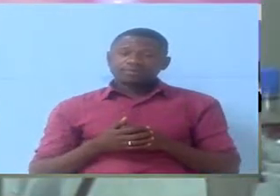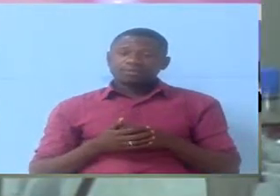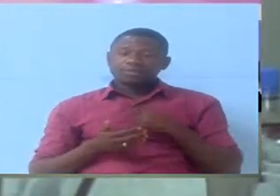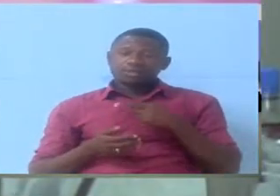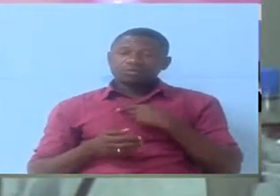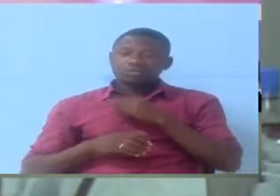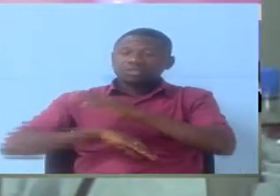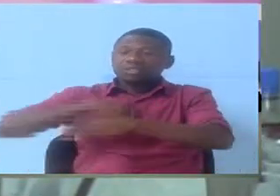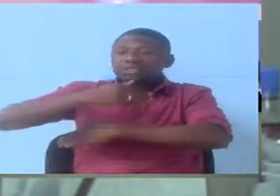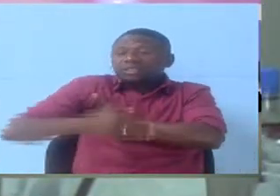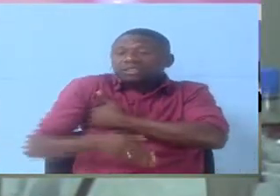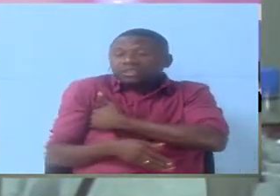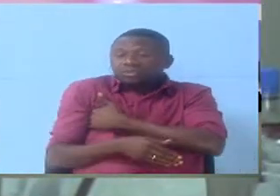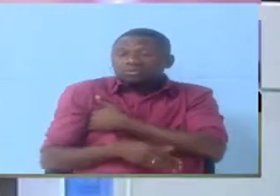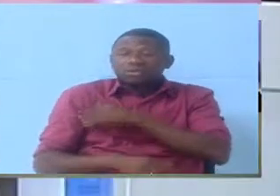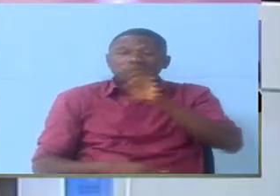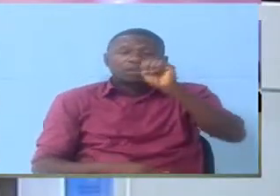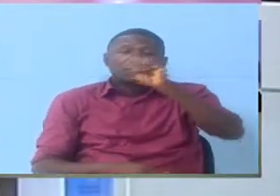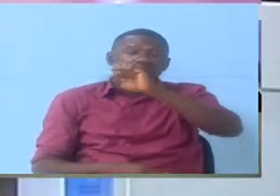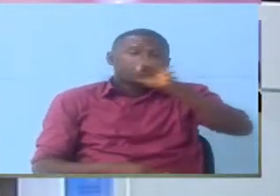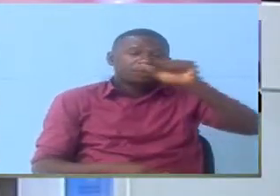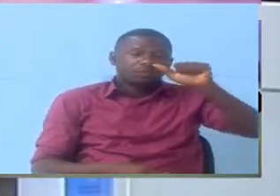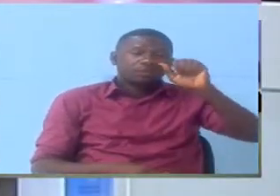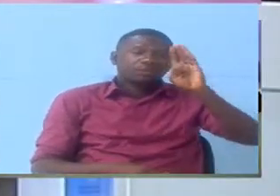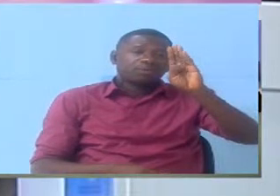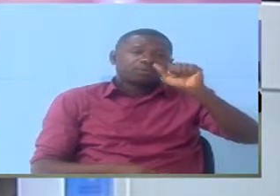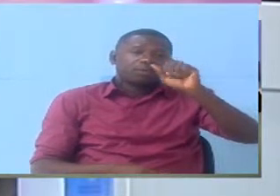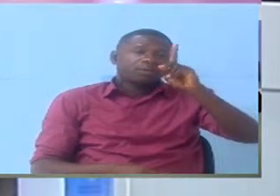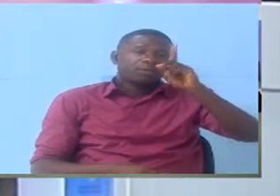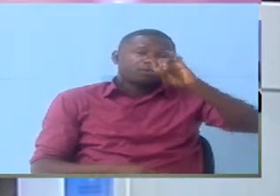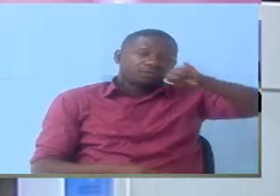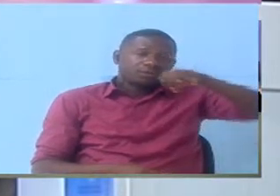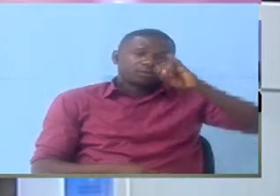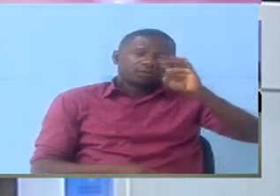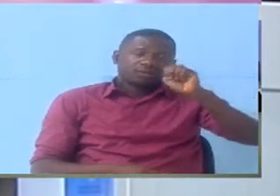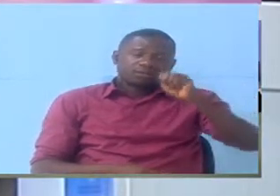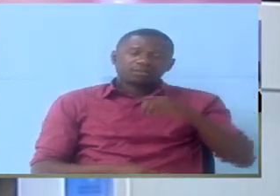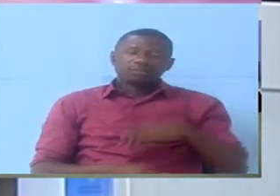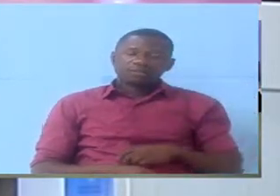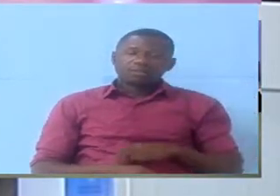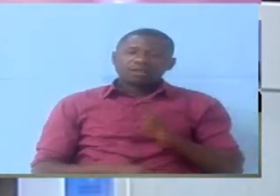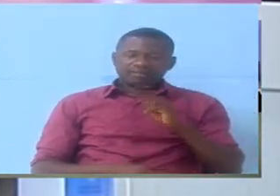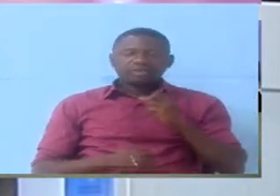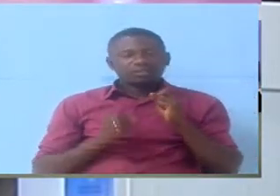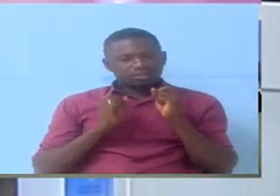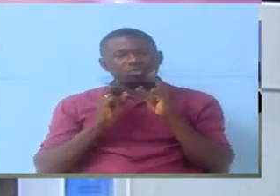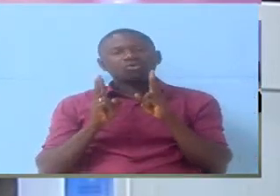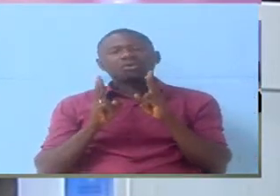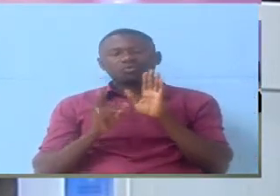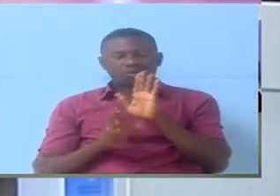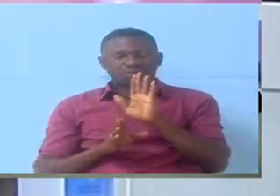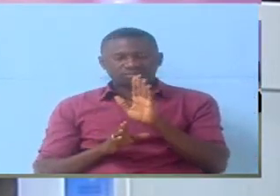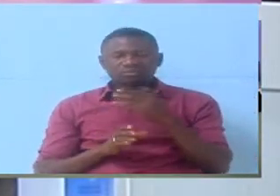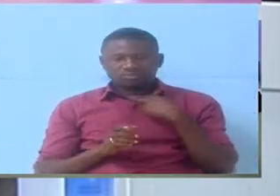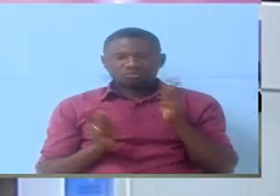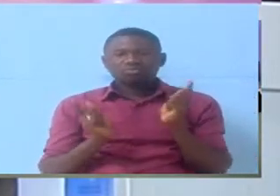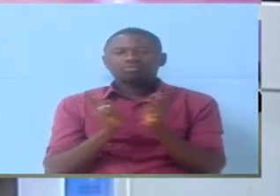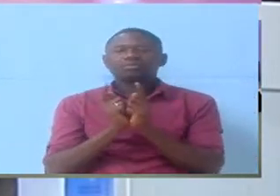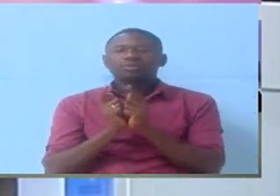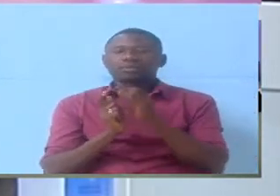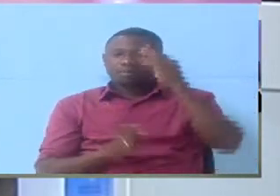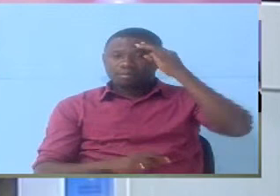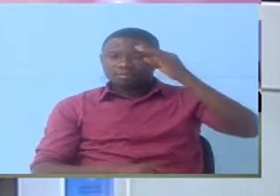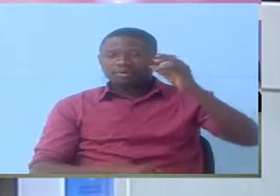Jesus. Walem Jesus tinu otumo. And then he said, okay, we'll have to see the minister. Ako ha otumbe minister